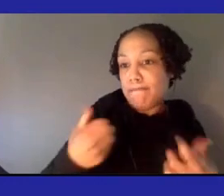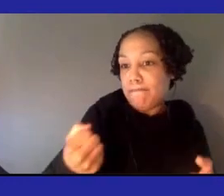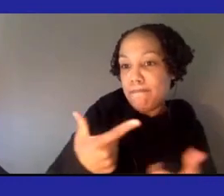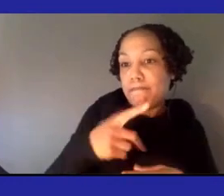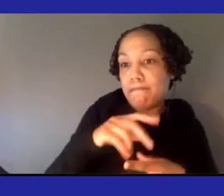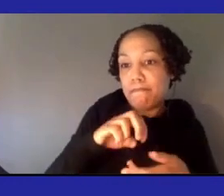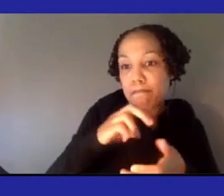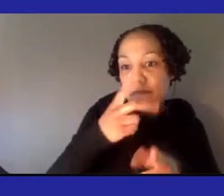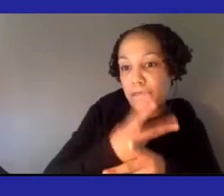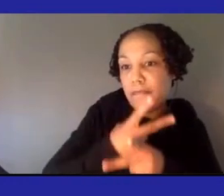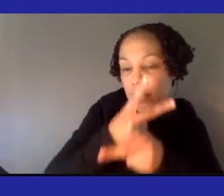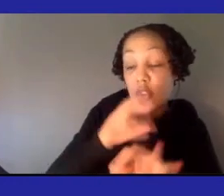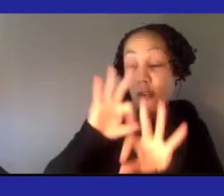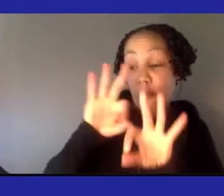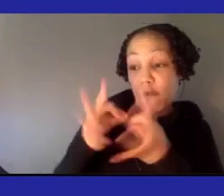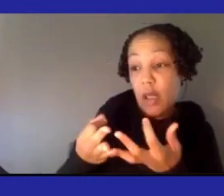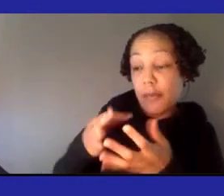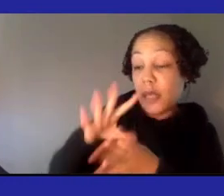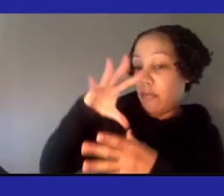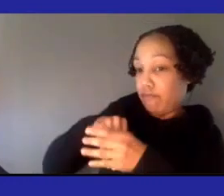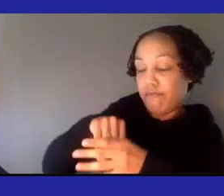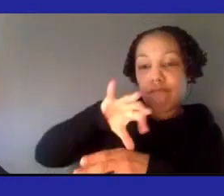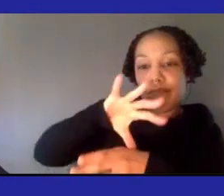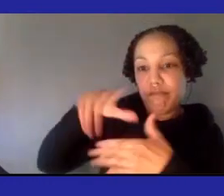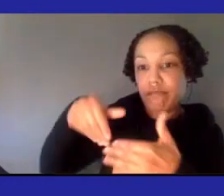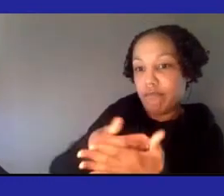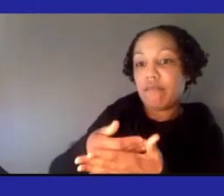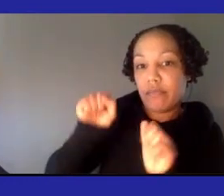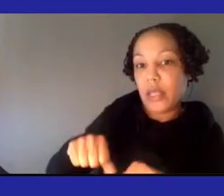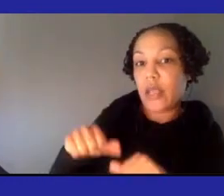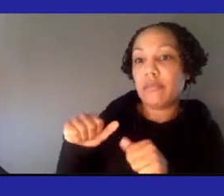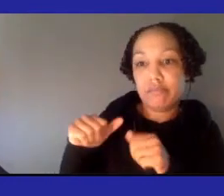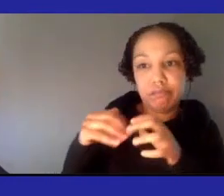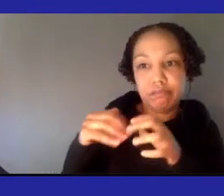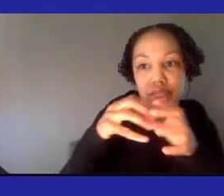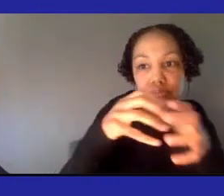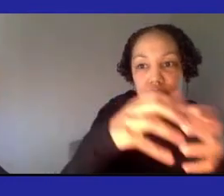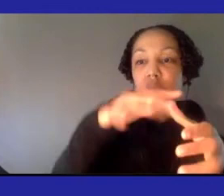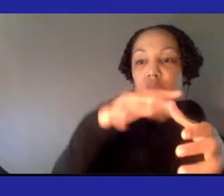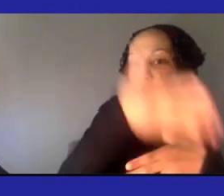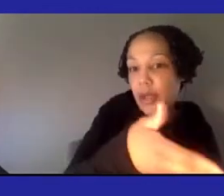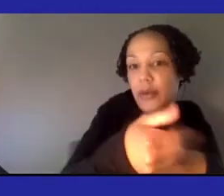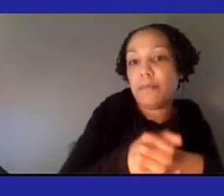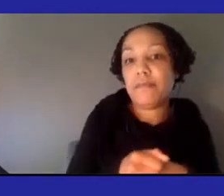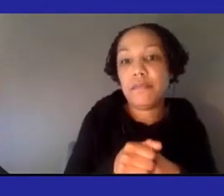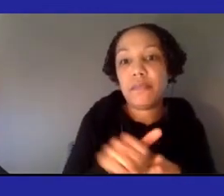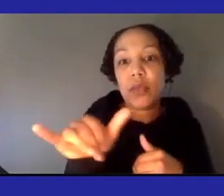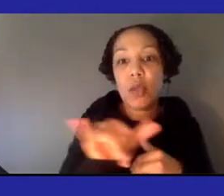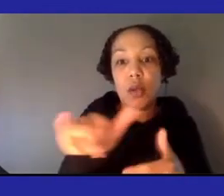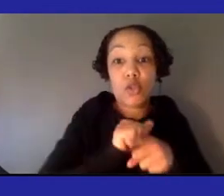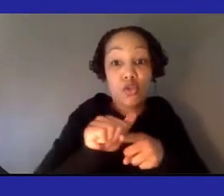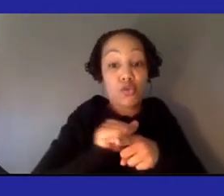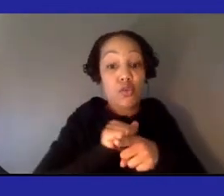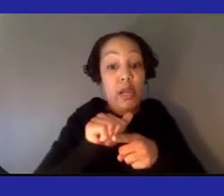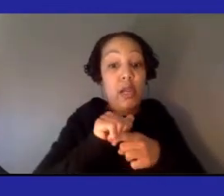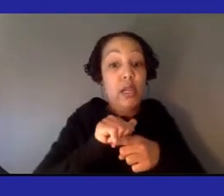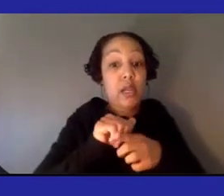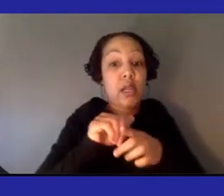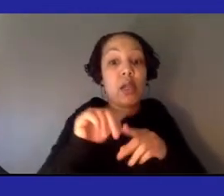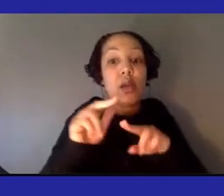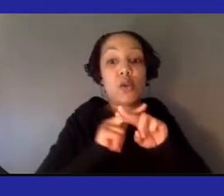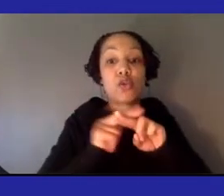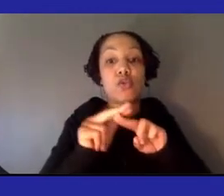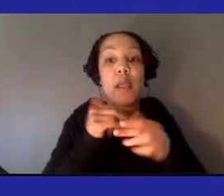can treat your whole family. The location is located directly across from Beach 36 train station and three blocks east of